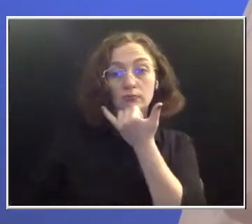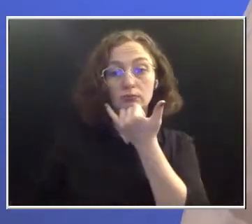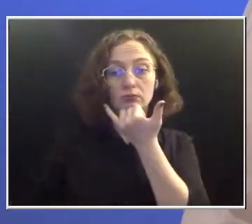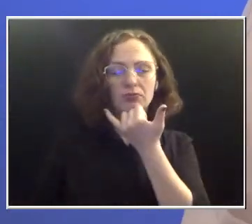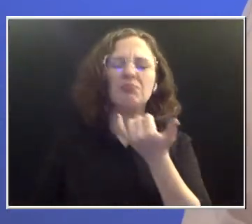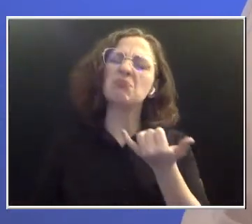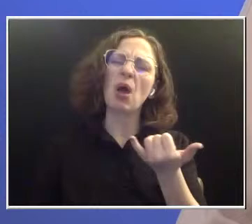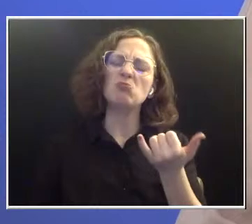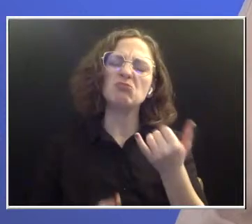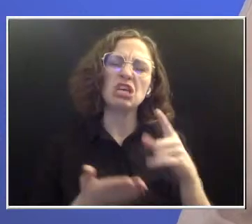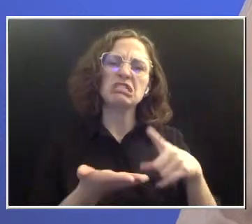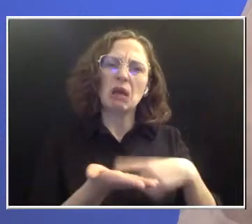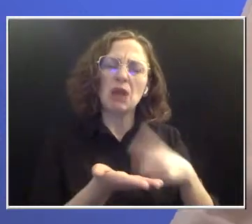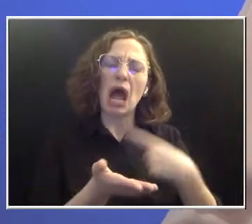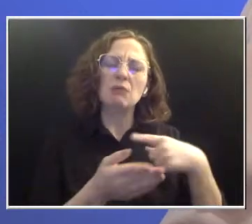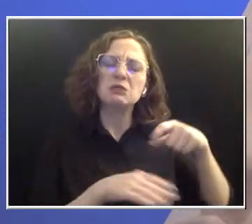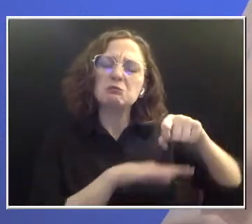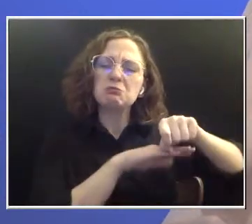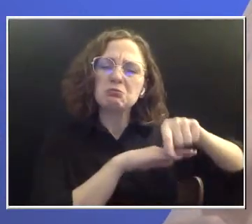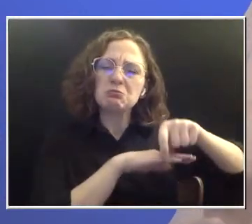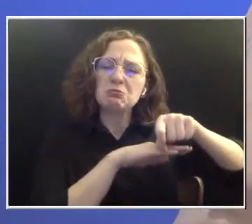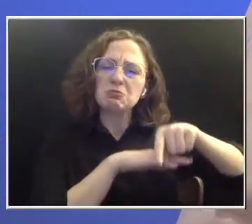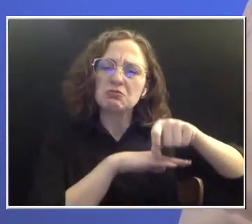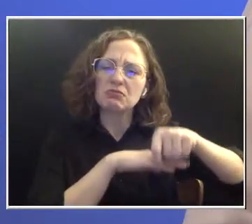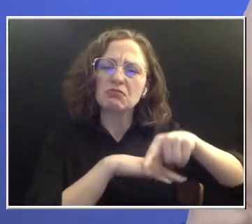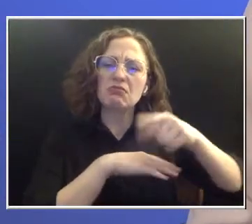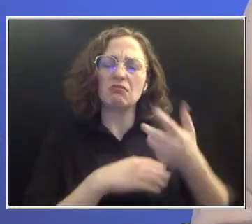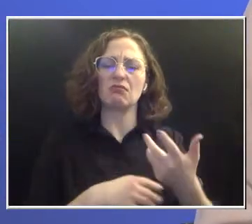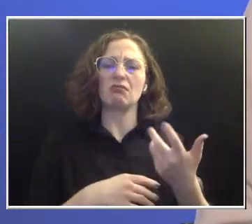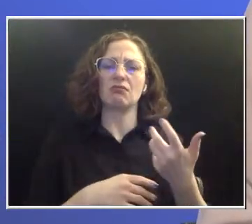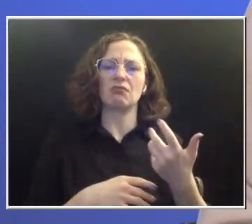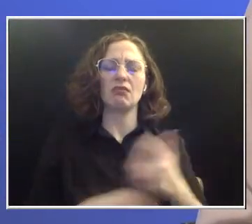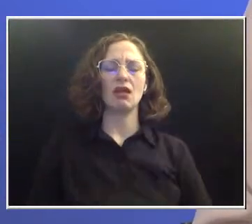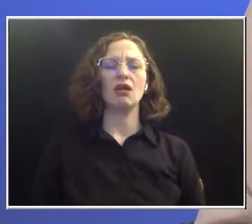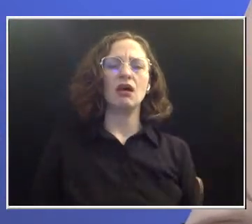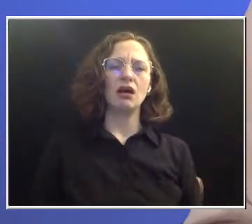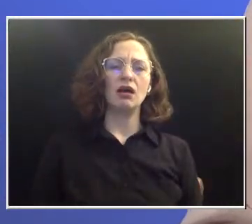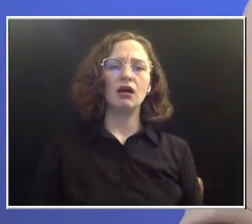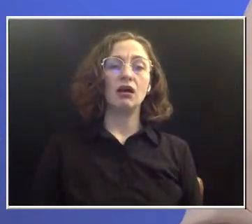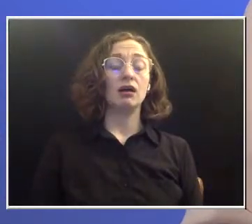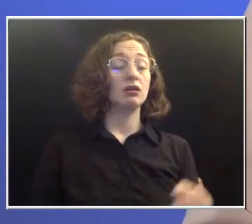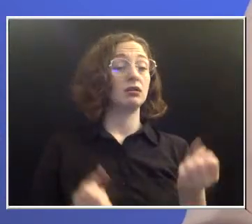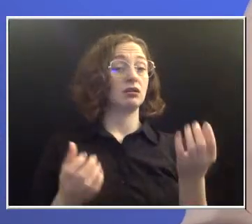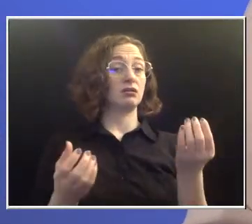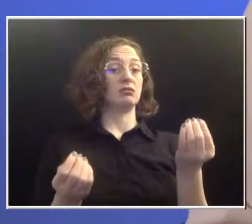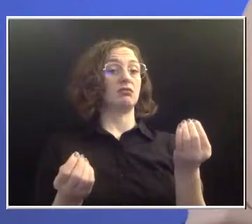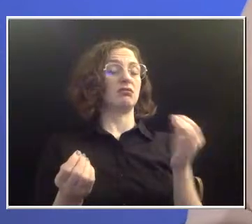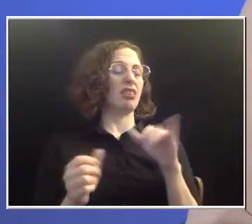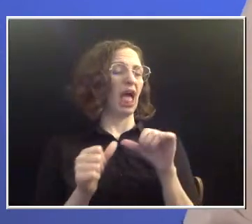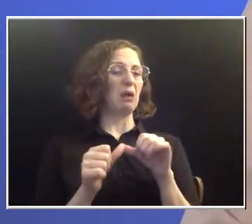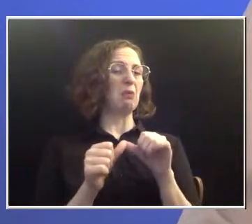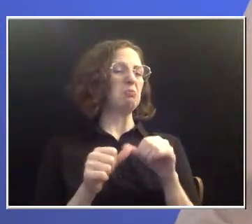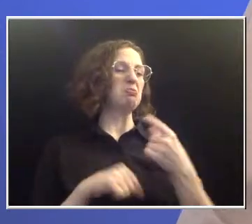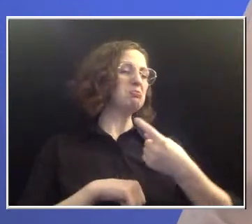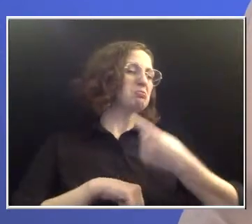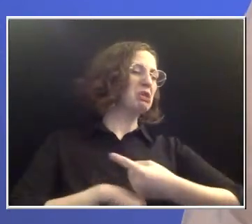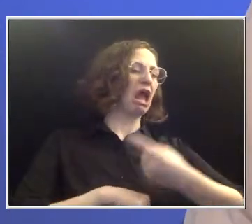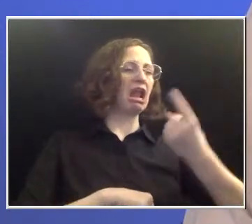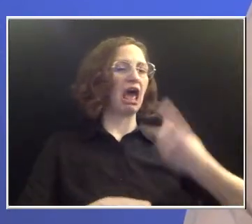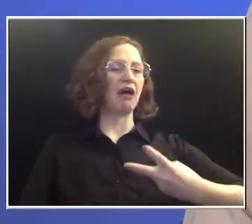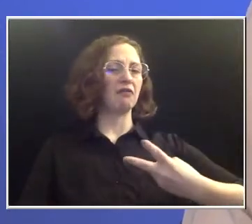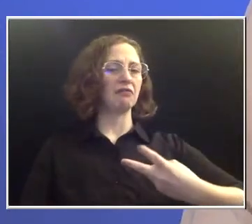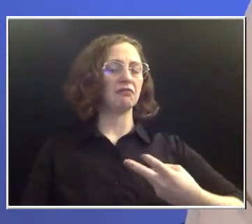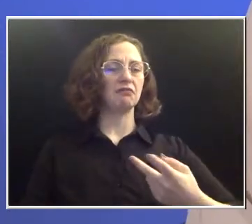leakage, but it wasn't, like I said, extreme. So that lasted for about a day and a half, and then I was just in